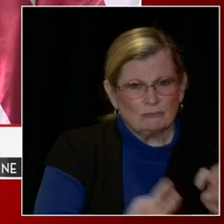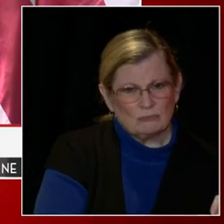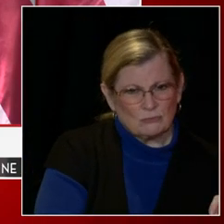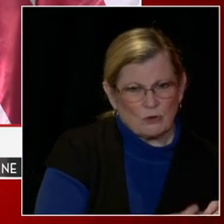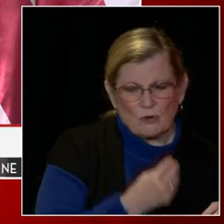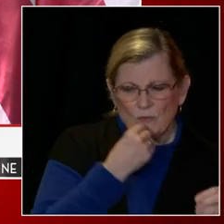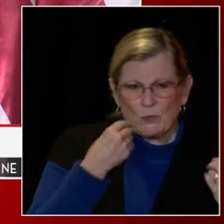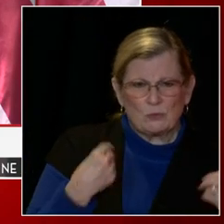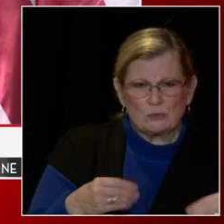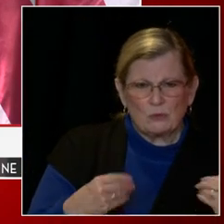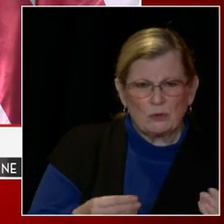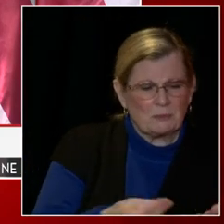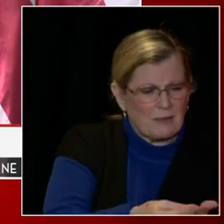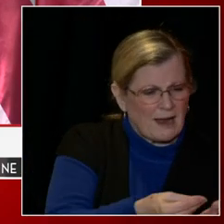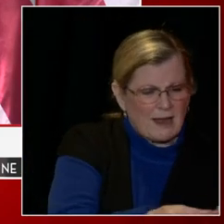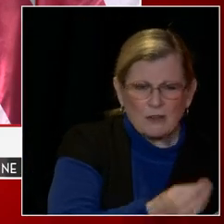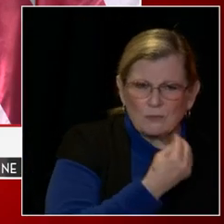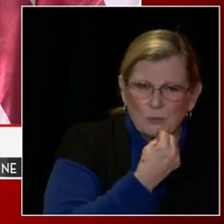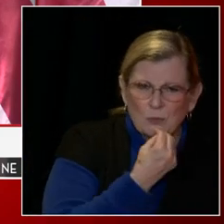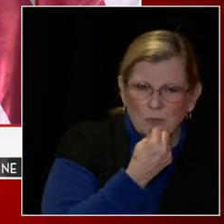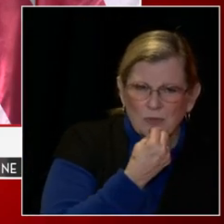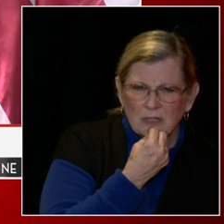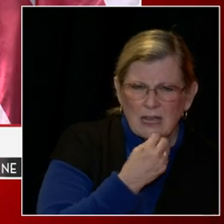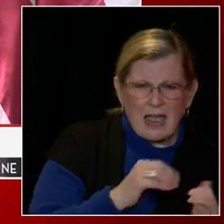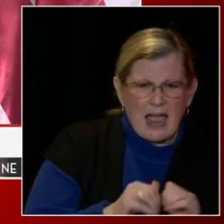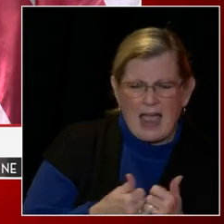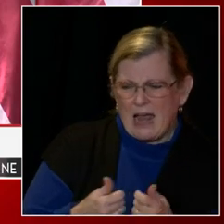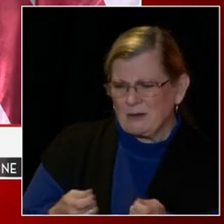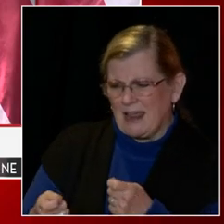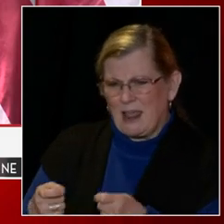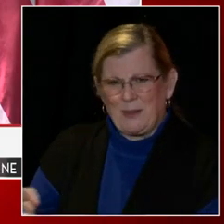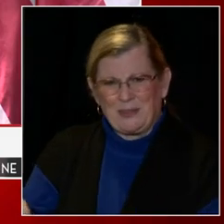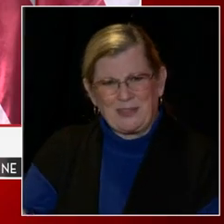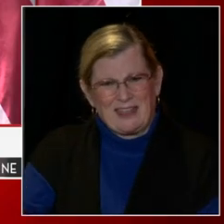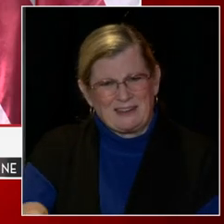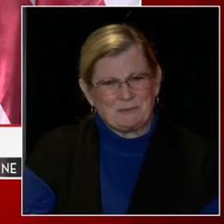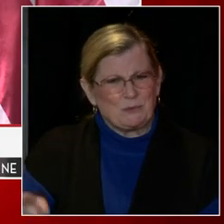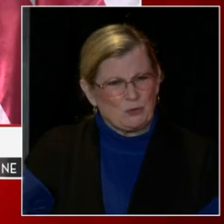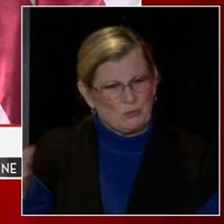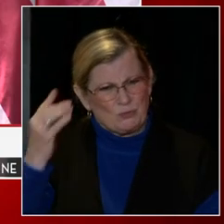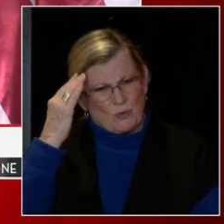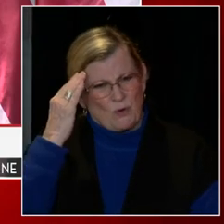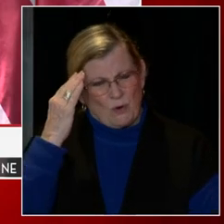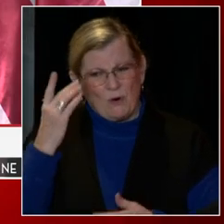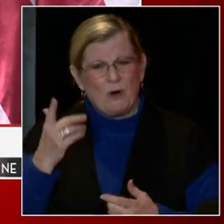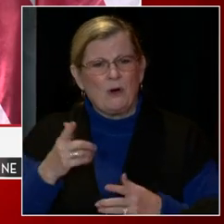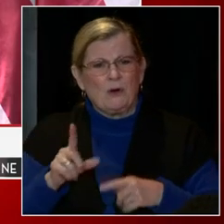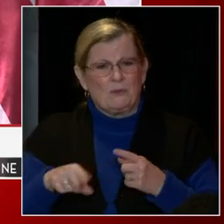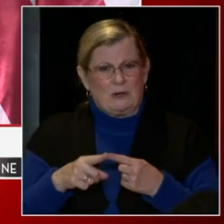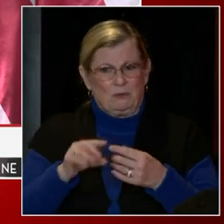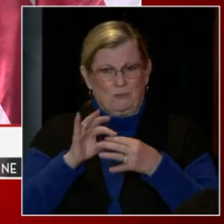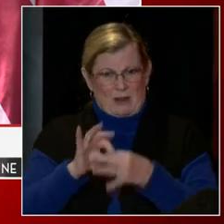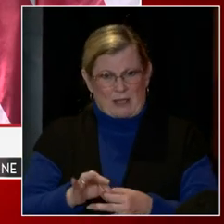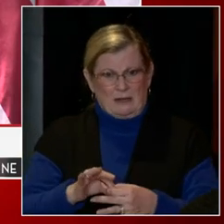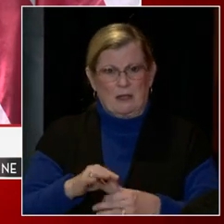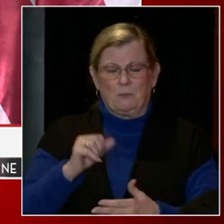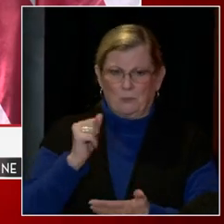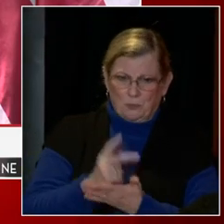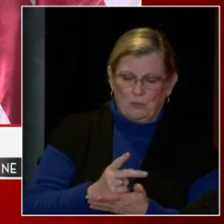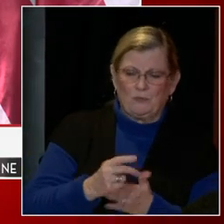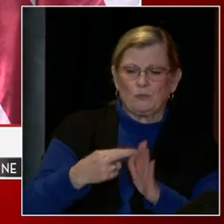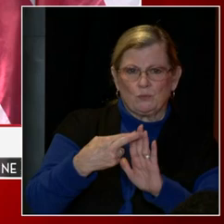You're familiar, I'm sure, with the court's rulings related to churches